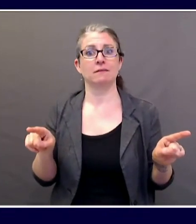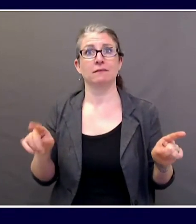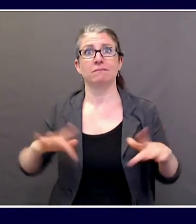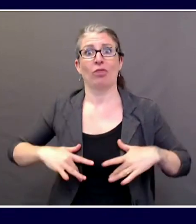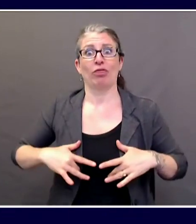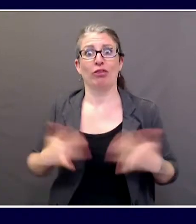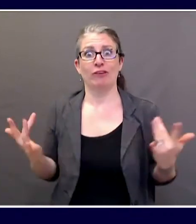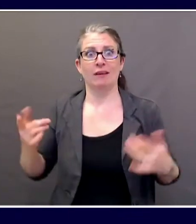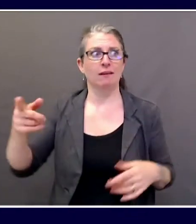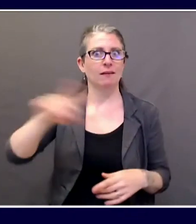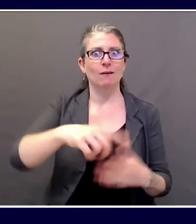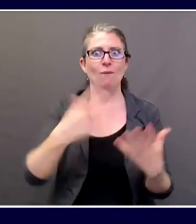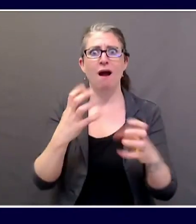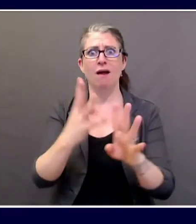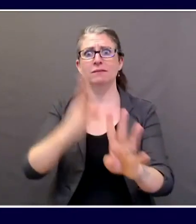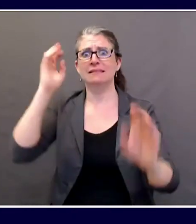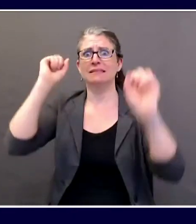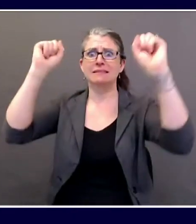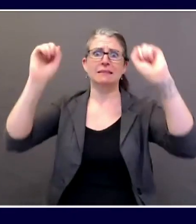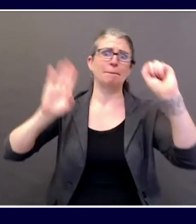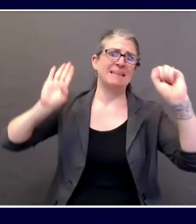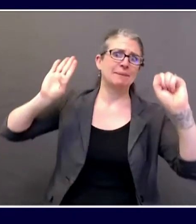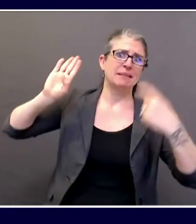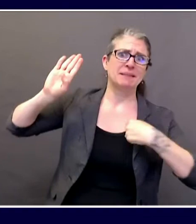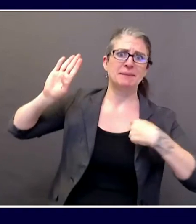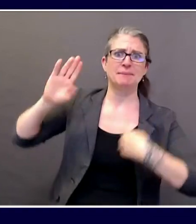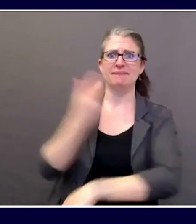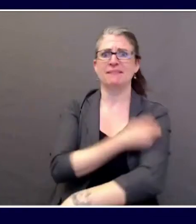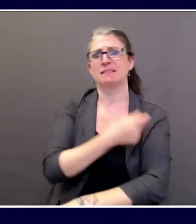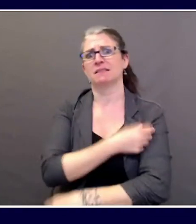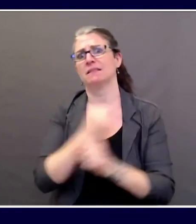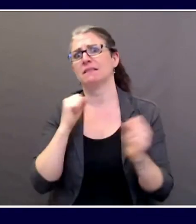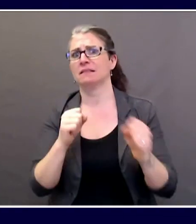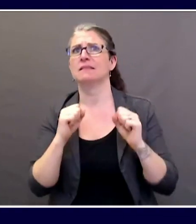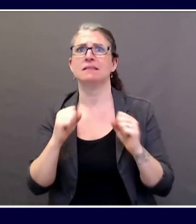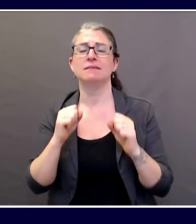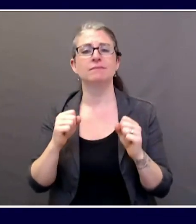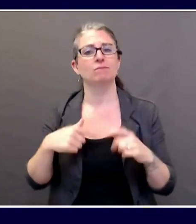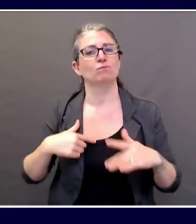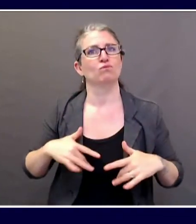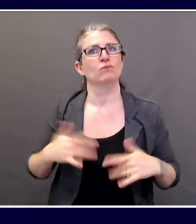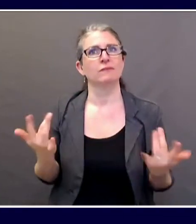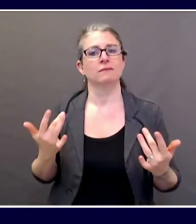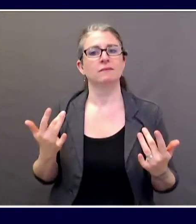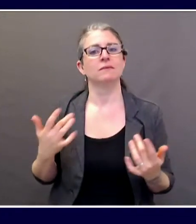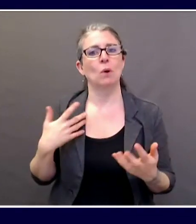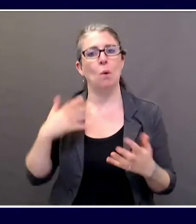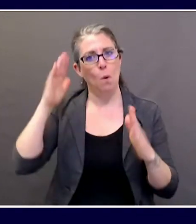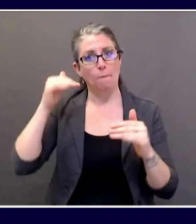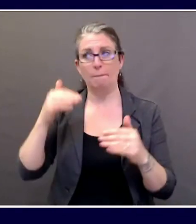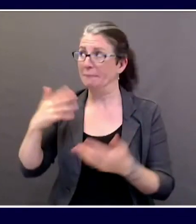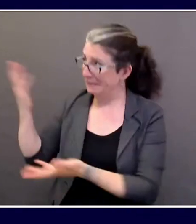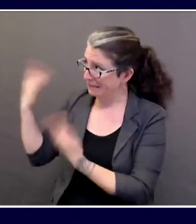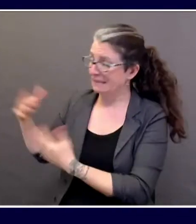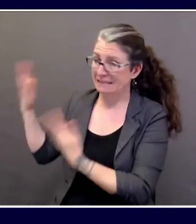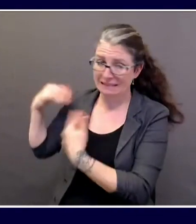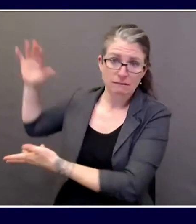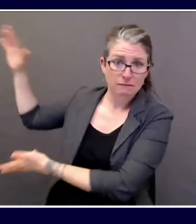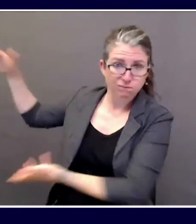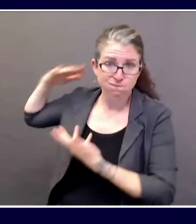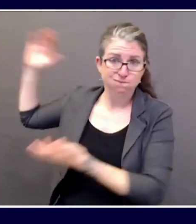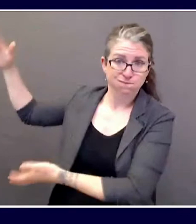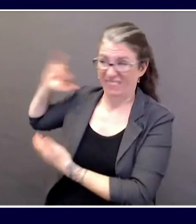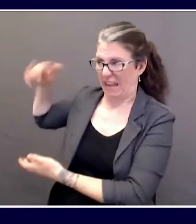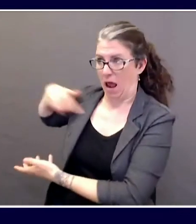get their vaccine. I'm hoping that as we get more vaccine, we can satisfy that demand. But I think some of what we're seeing right now is that there